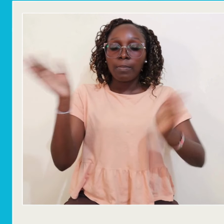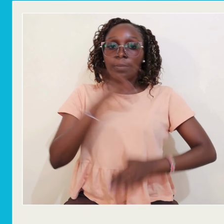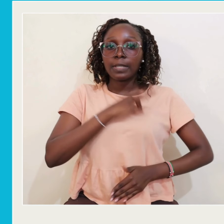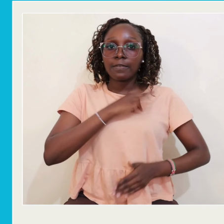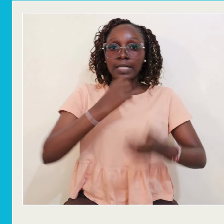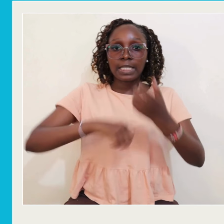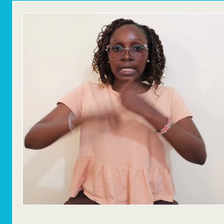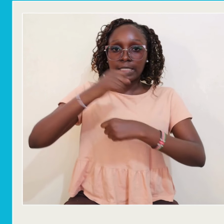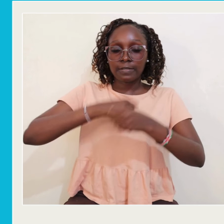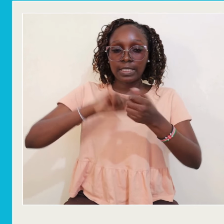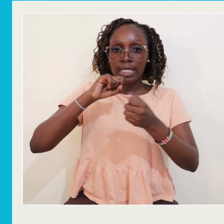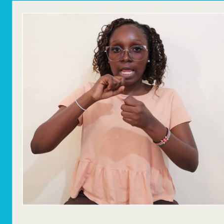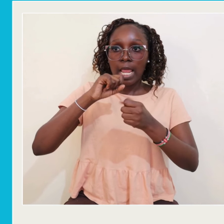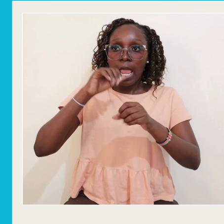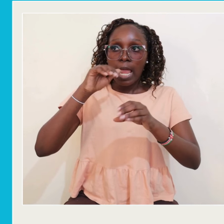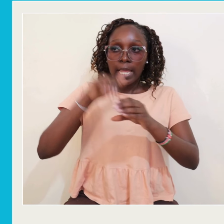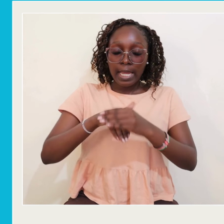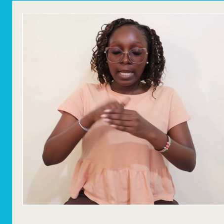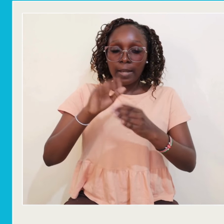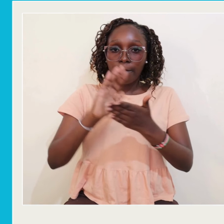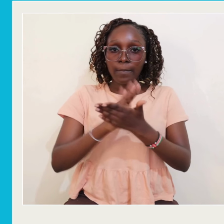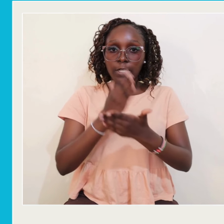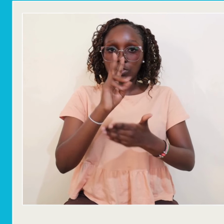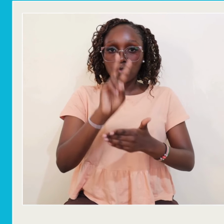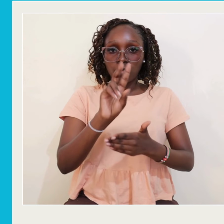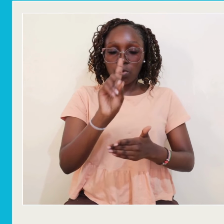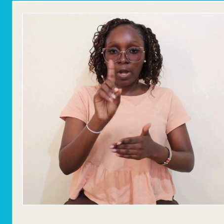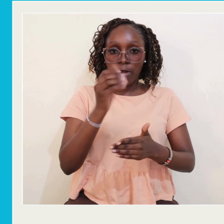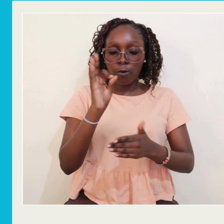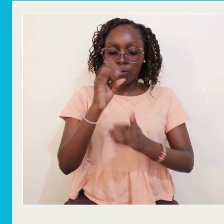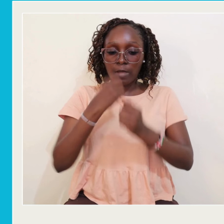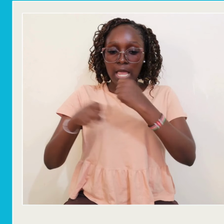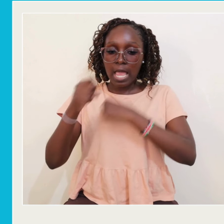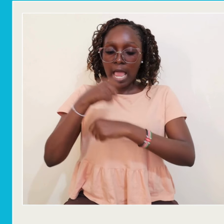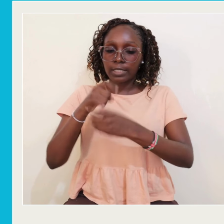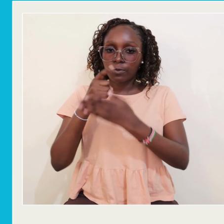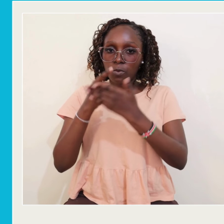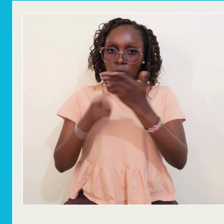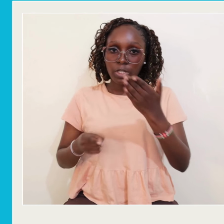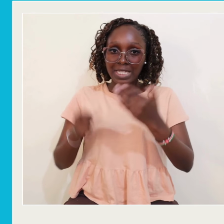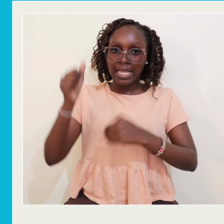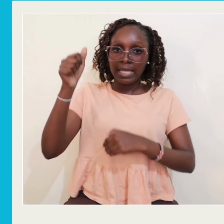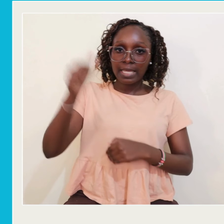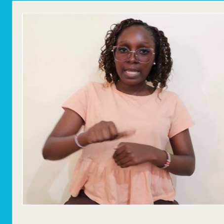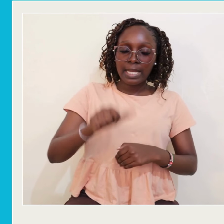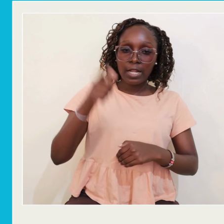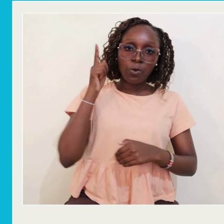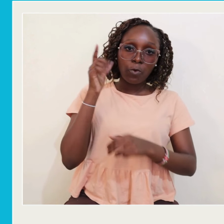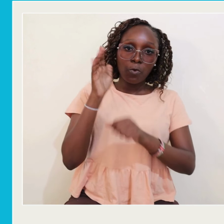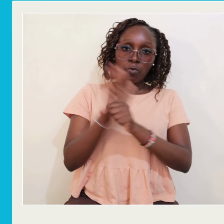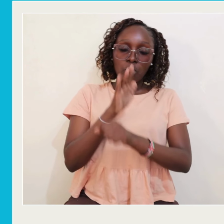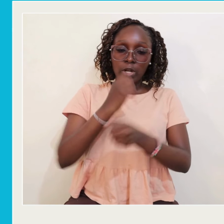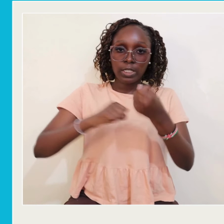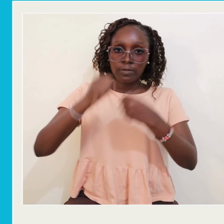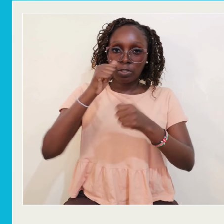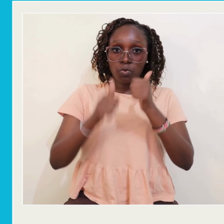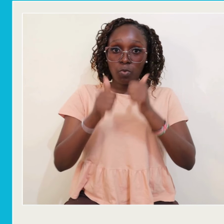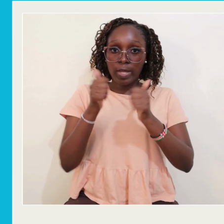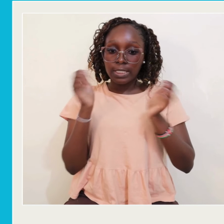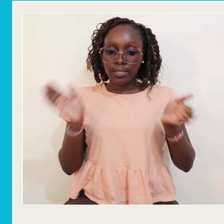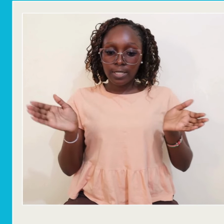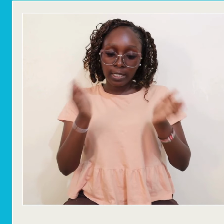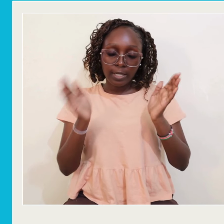A public benefit activity, according to Section 2(1) of the Act, is any lawful activity